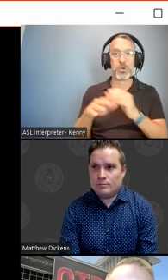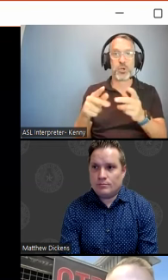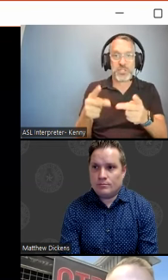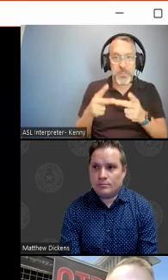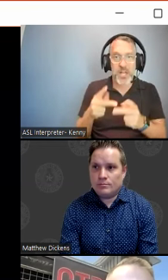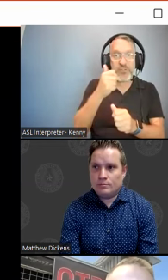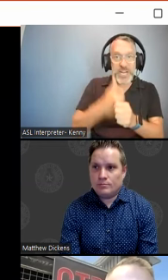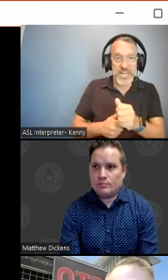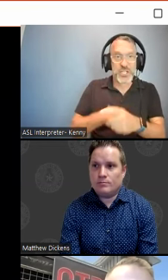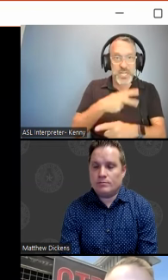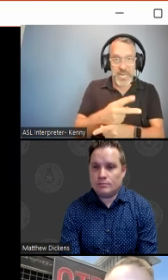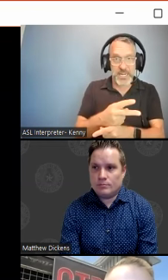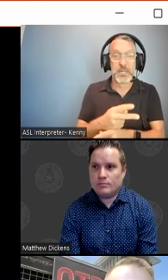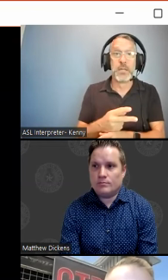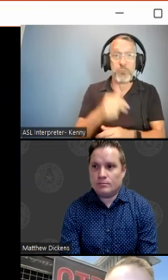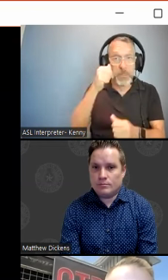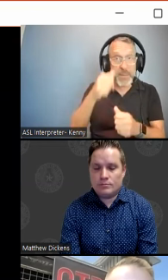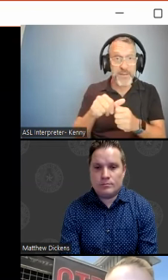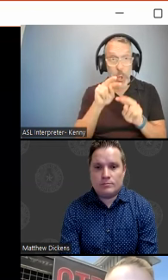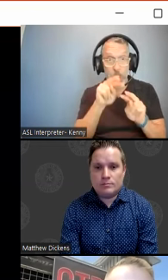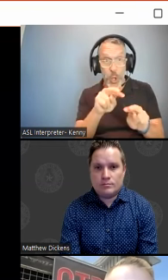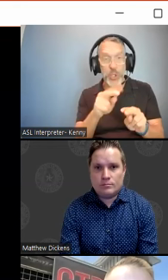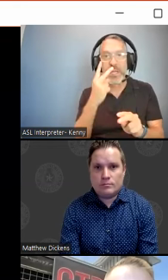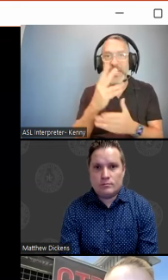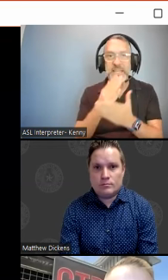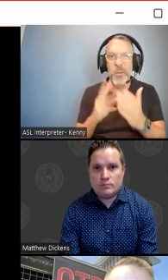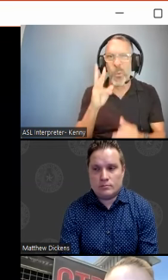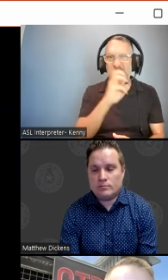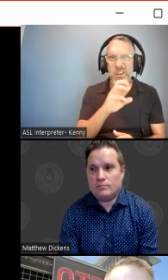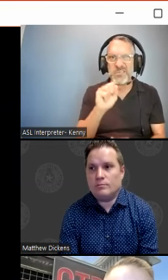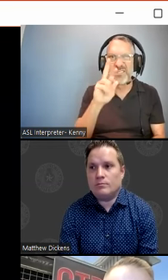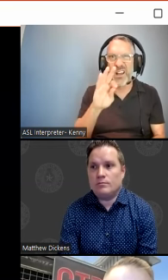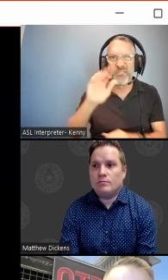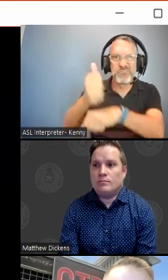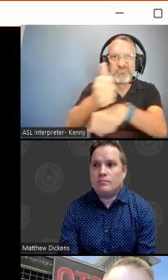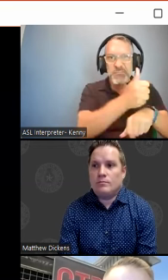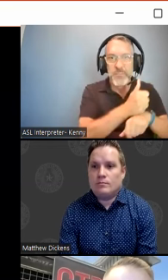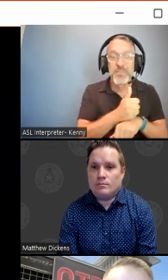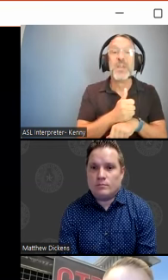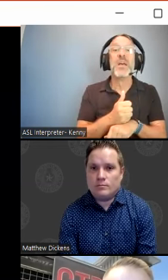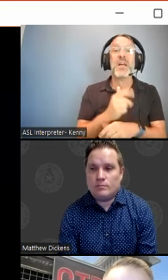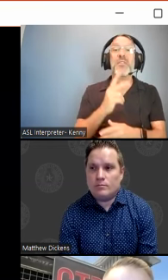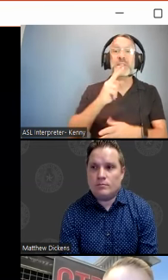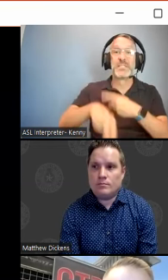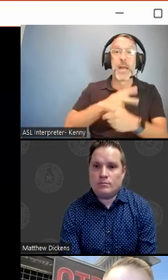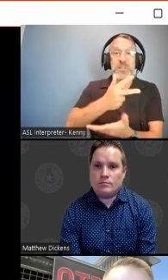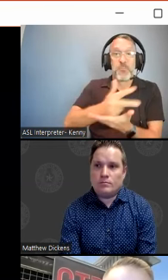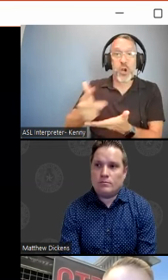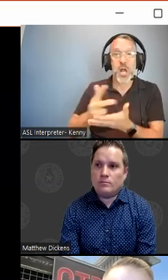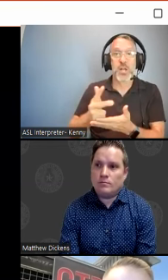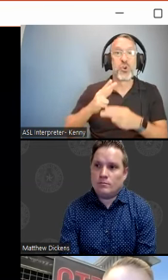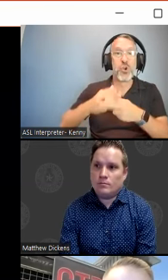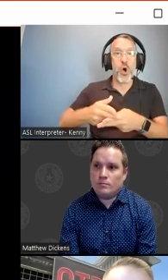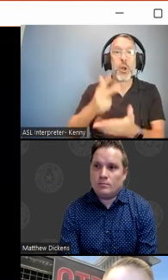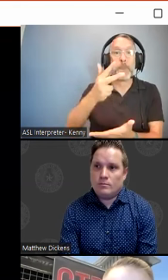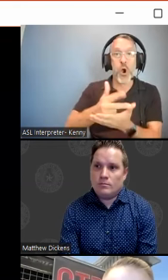each kind. If you keep your eyes open, you can see some weird stuff all over. All of these types of parking lots are considered